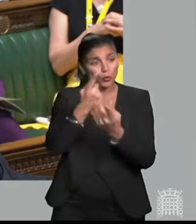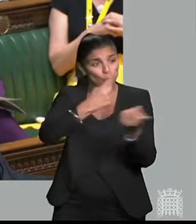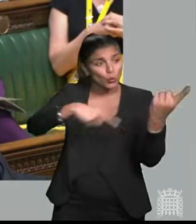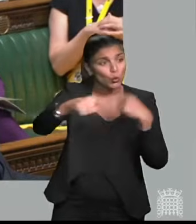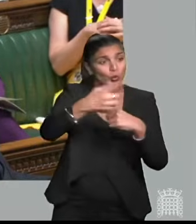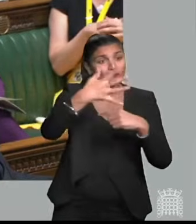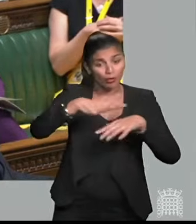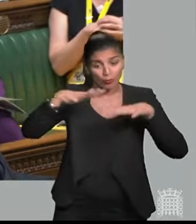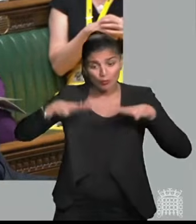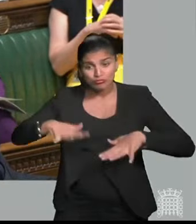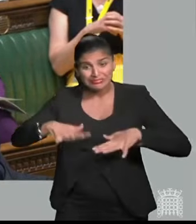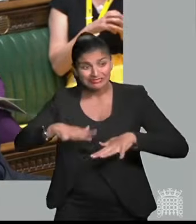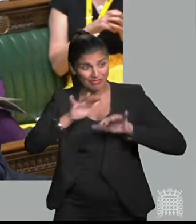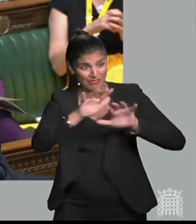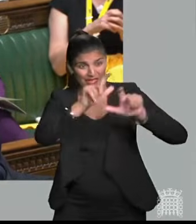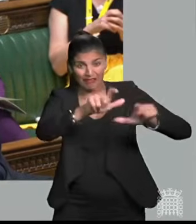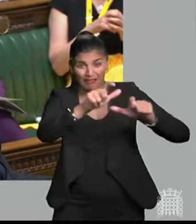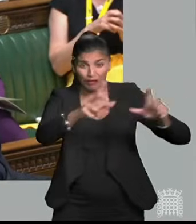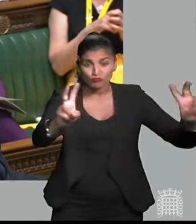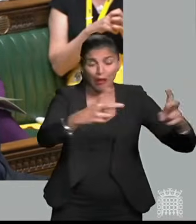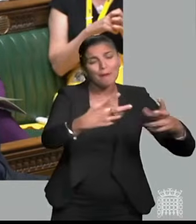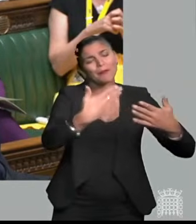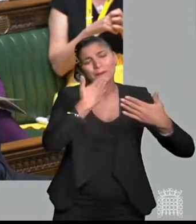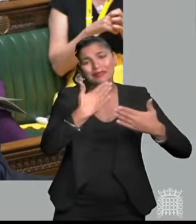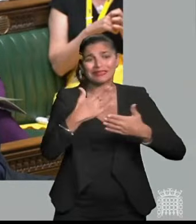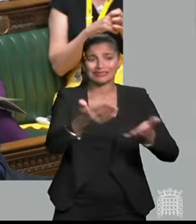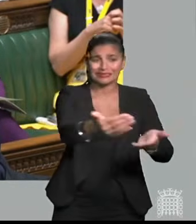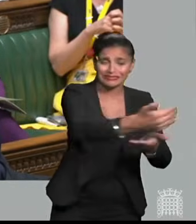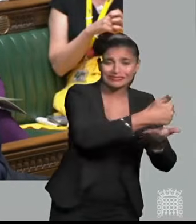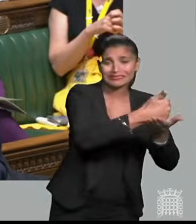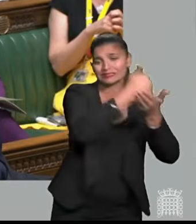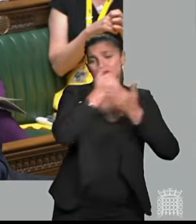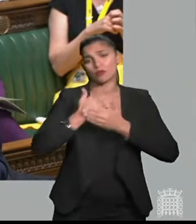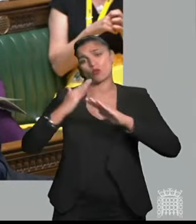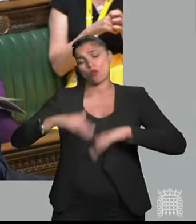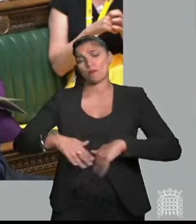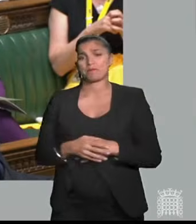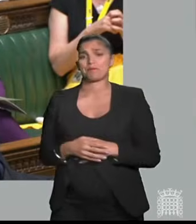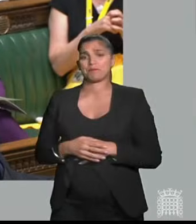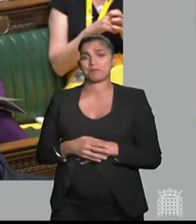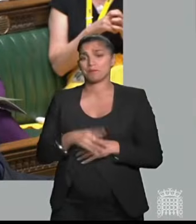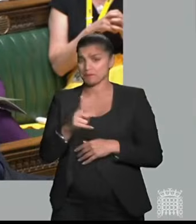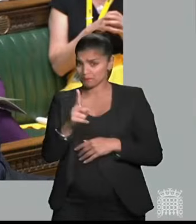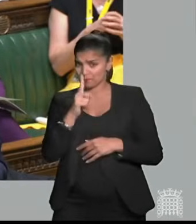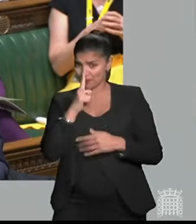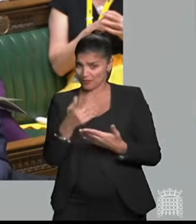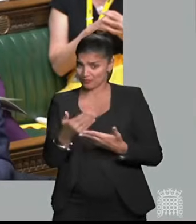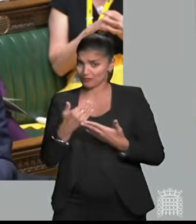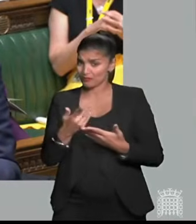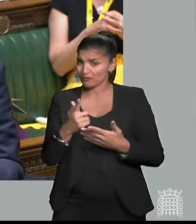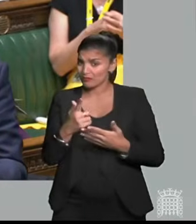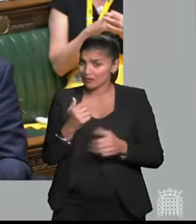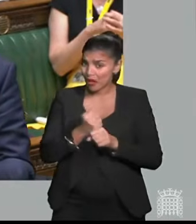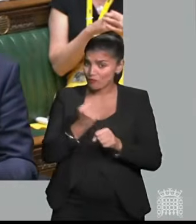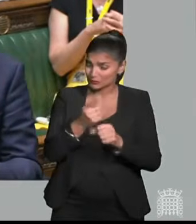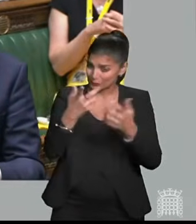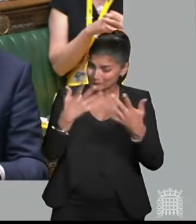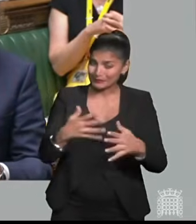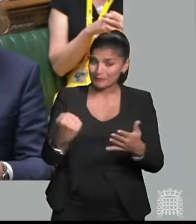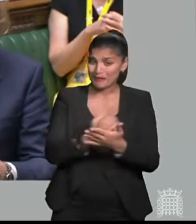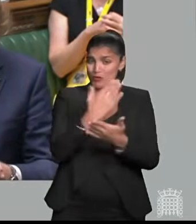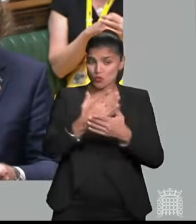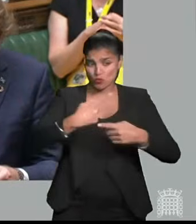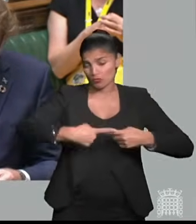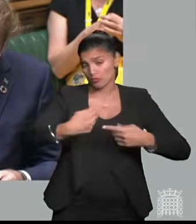home. So can the Prime Minister please give his personal assurances that every single step has been taken to open the Rafah crossing for